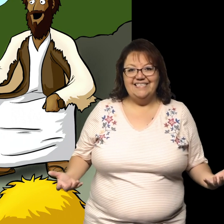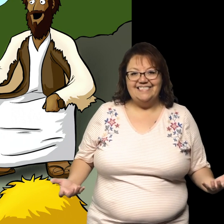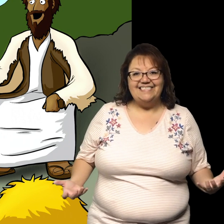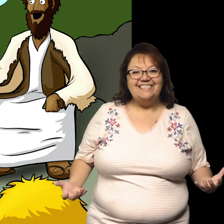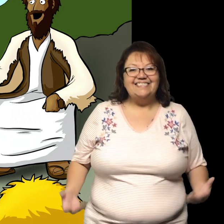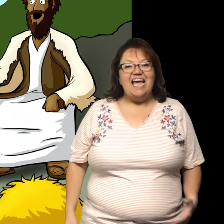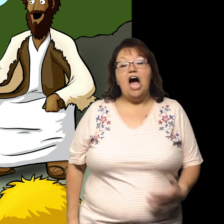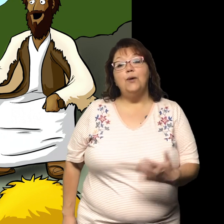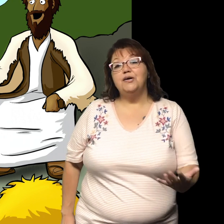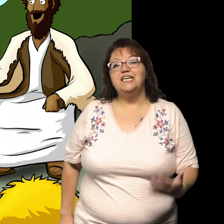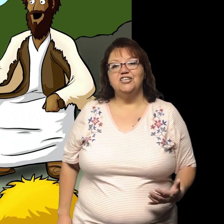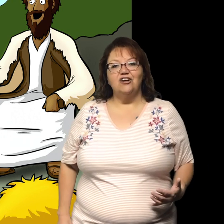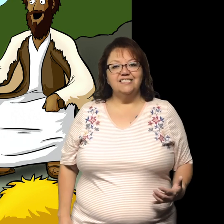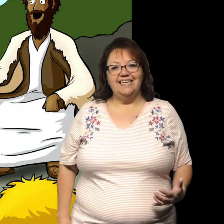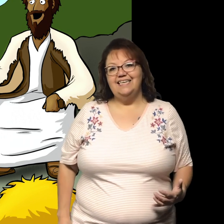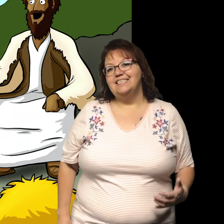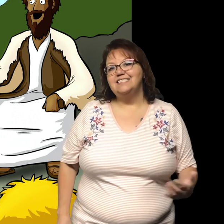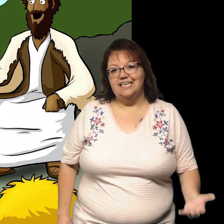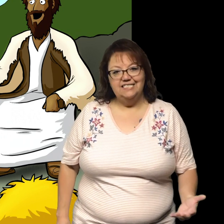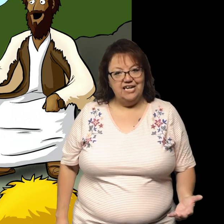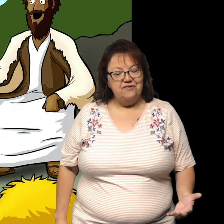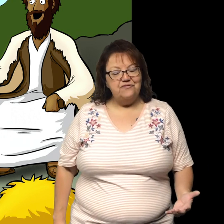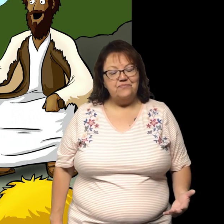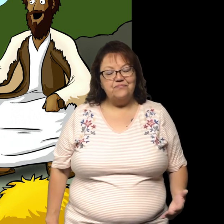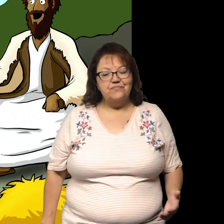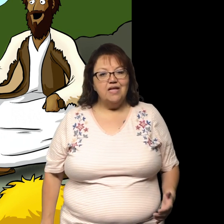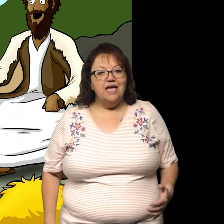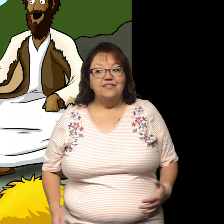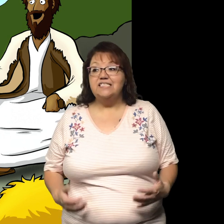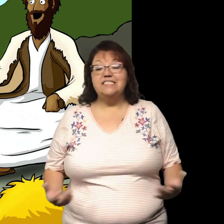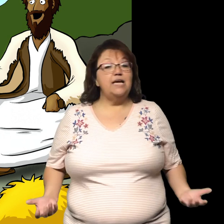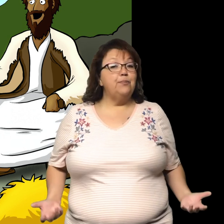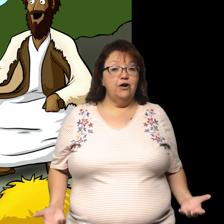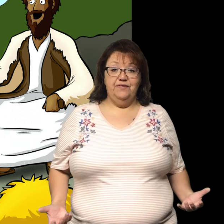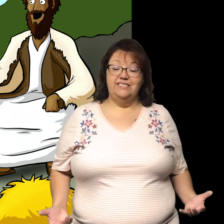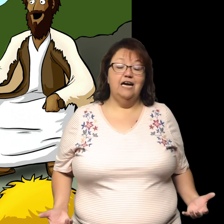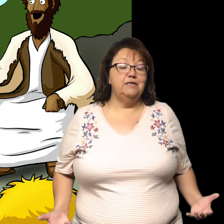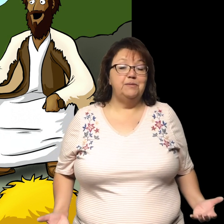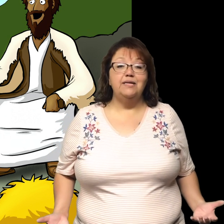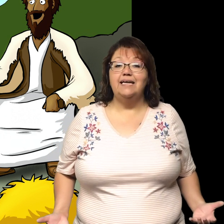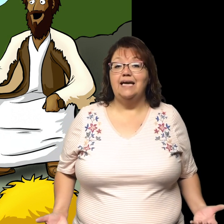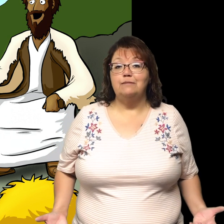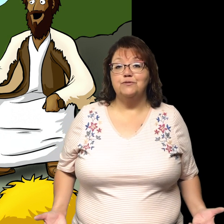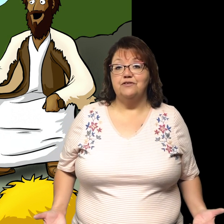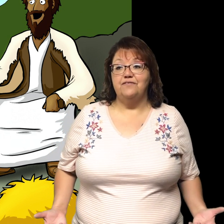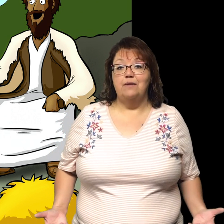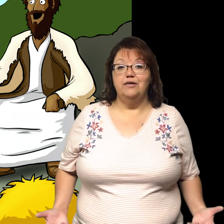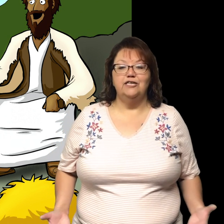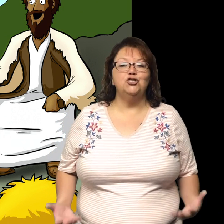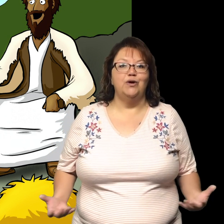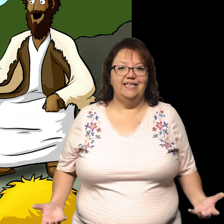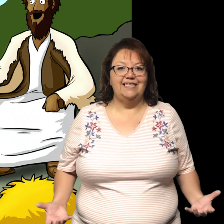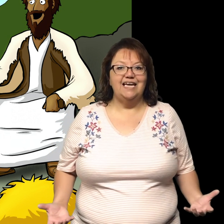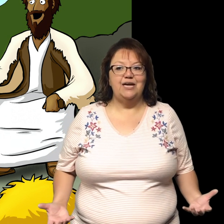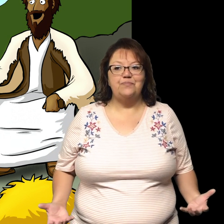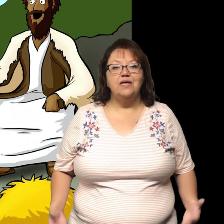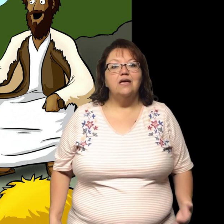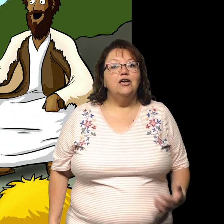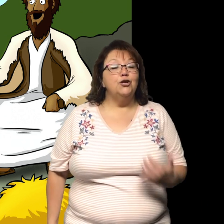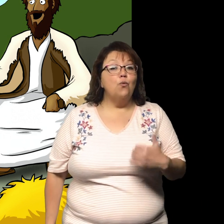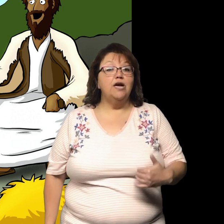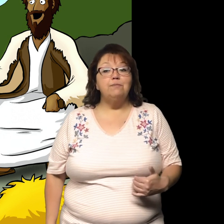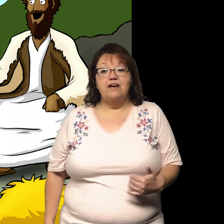Hi, Calvary kids. I hope you guys are all staying in and staying safe. This is a perfect time to be playing games with your family and enjoying that